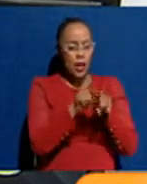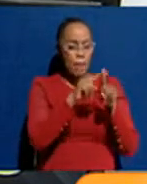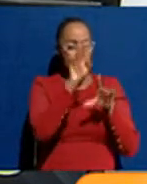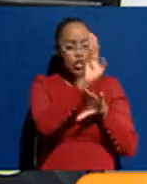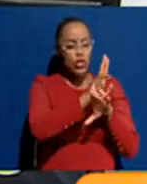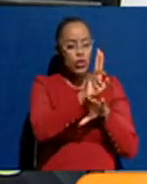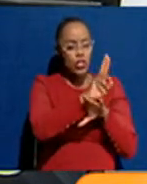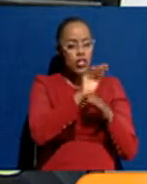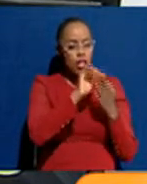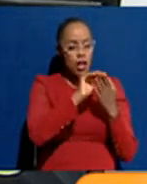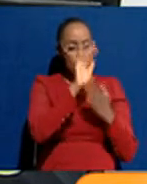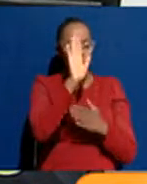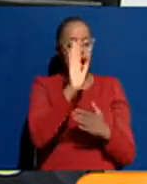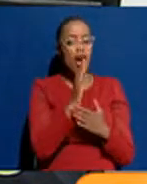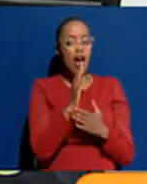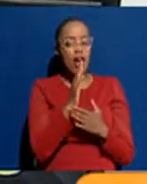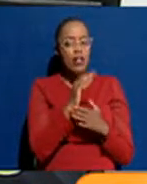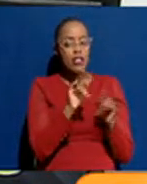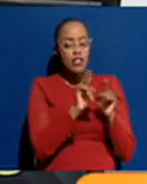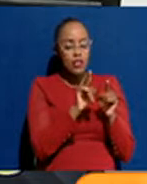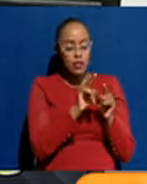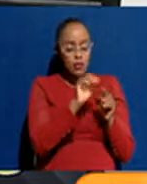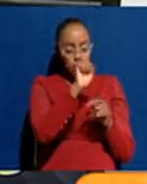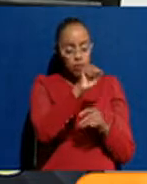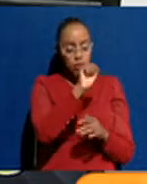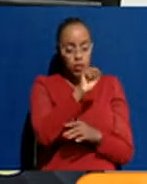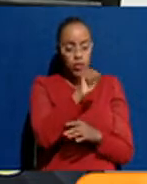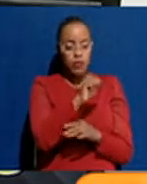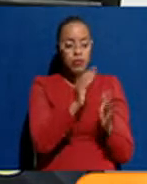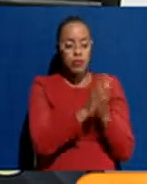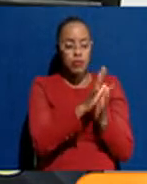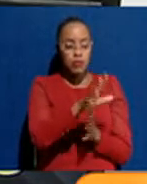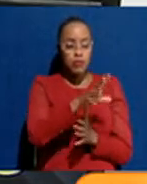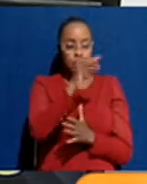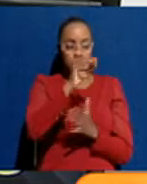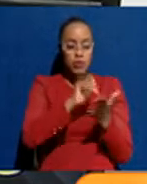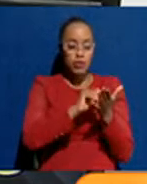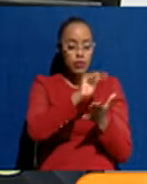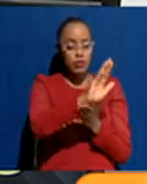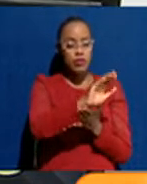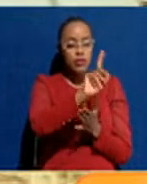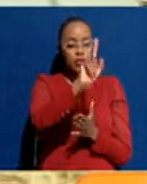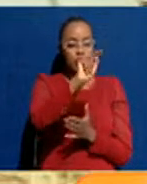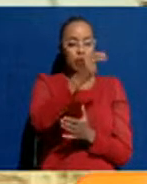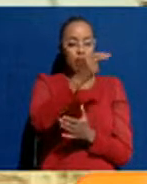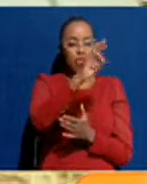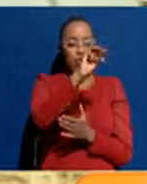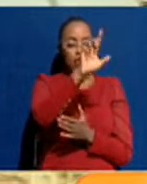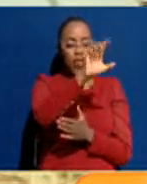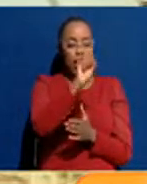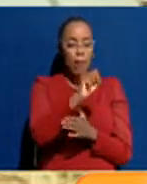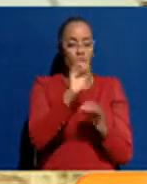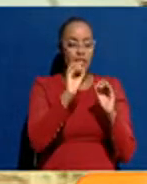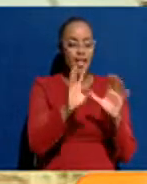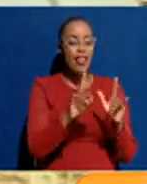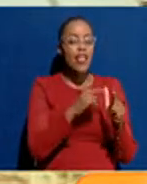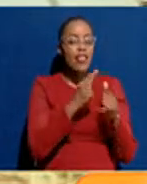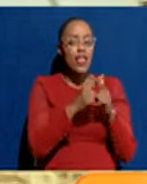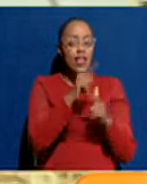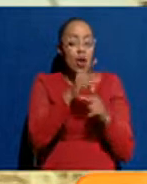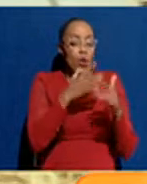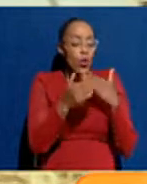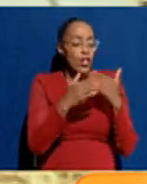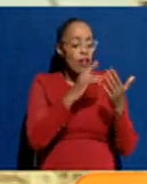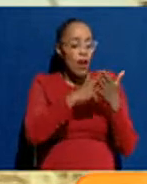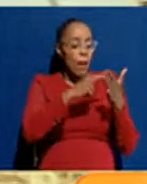more thermos this month. Like if it rains and you find you are not dispatching the thermos, then of course, what is then going to be passed